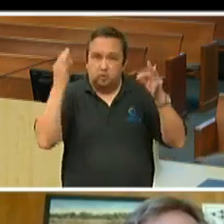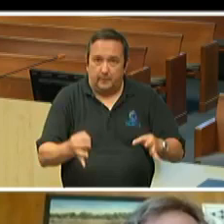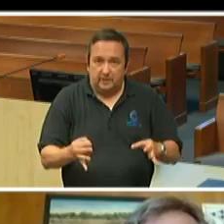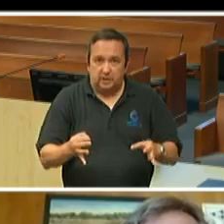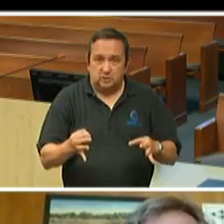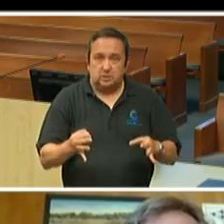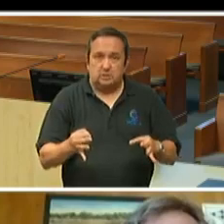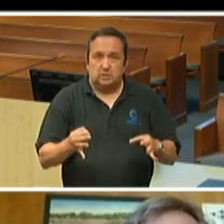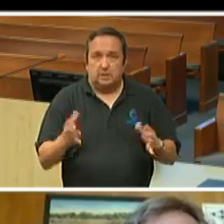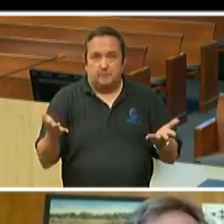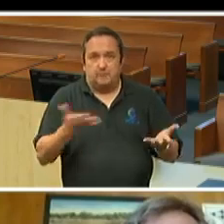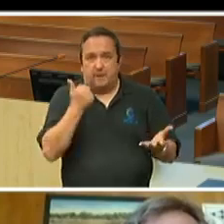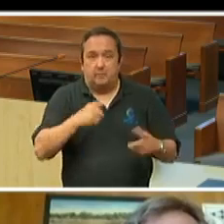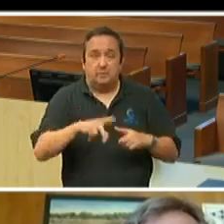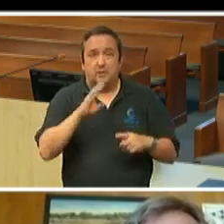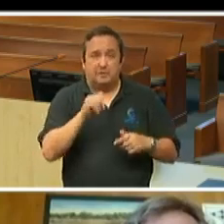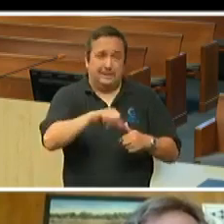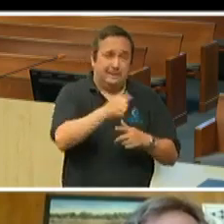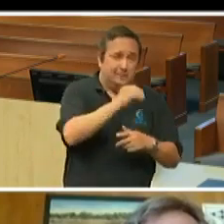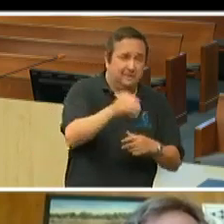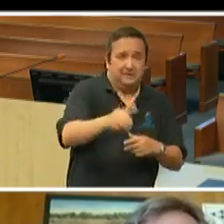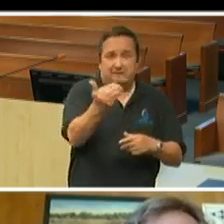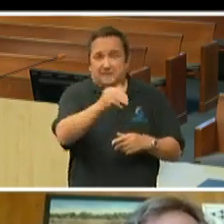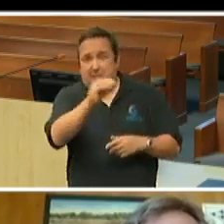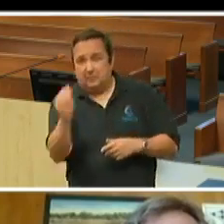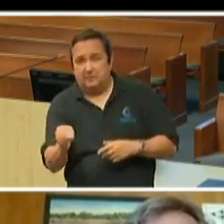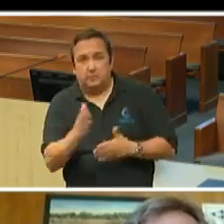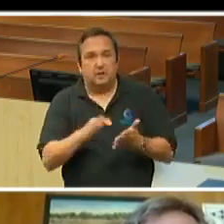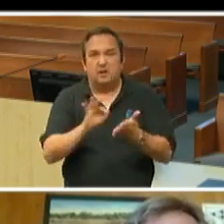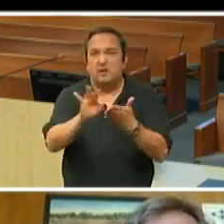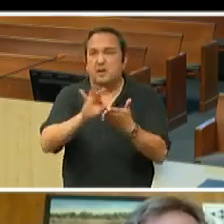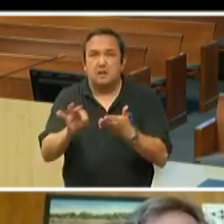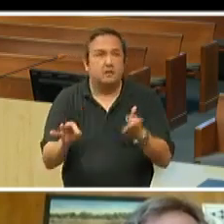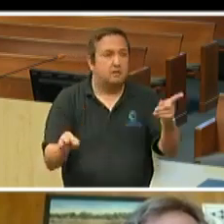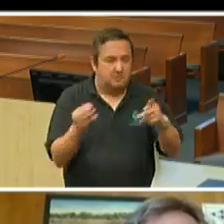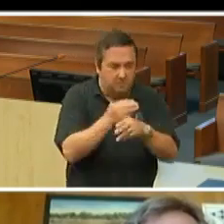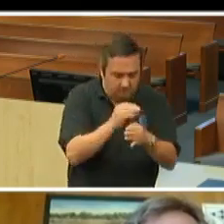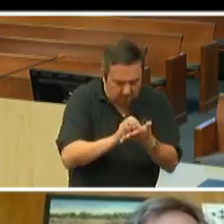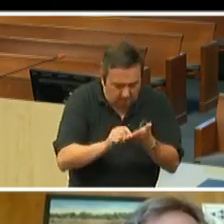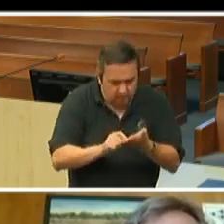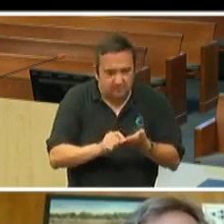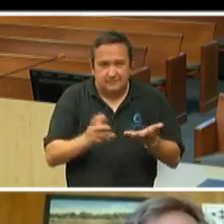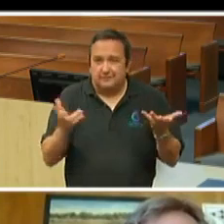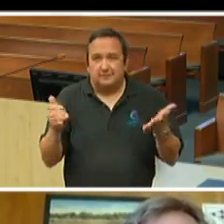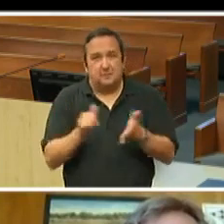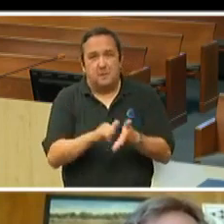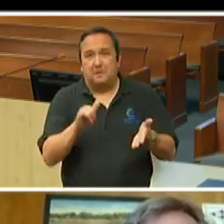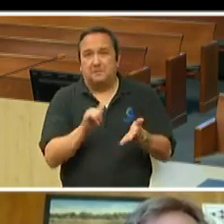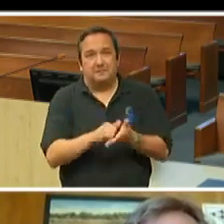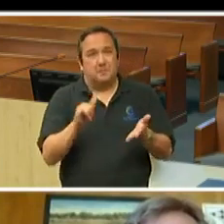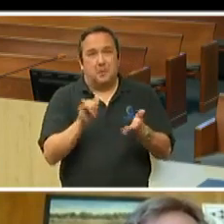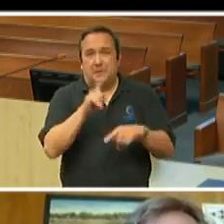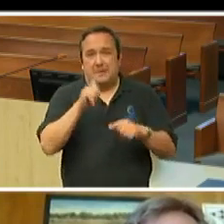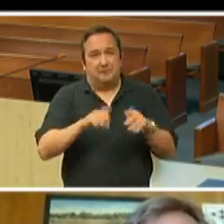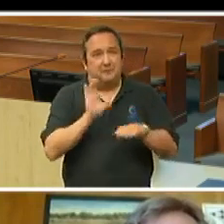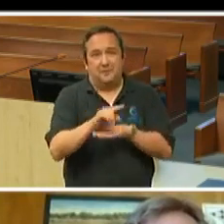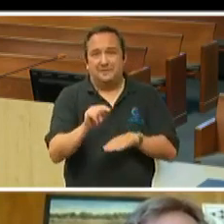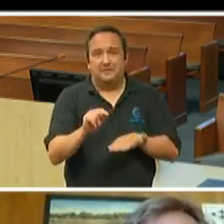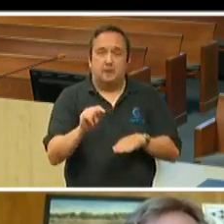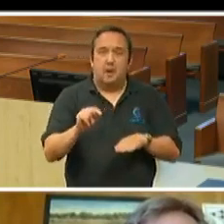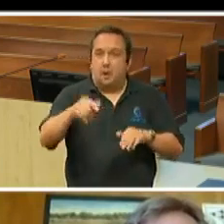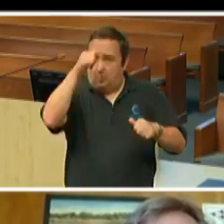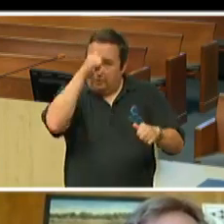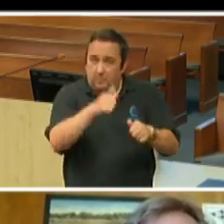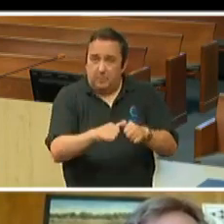if we start talking 10%, 15%, and somebody has to stand there and do the math before we enforce it, I just want to be mindful of the